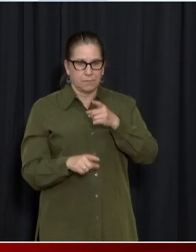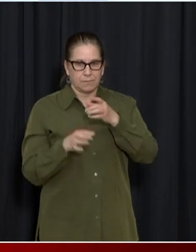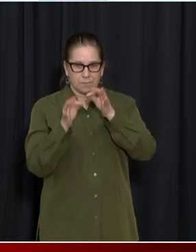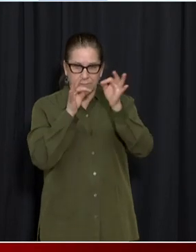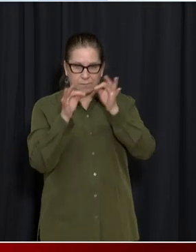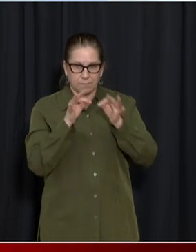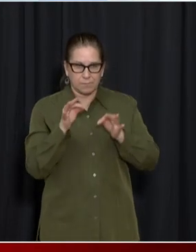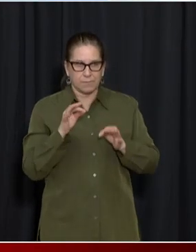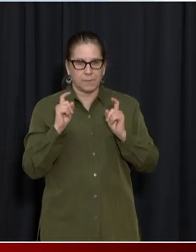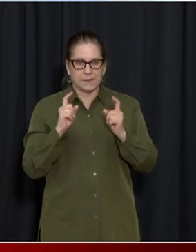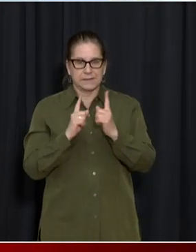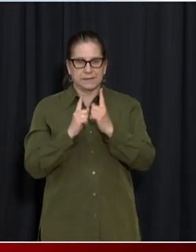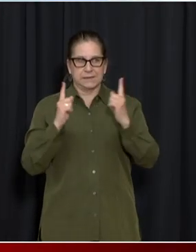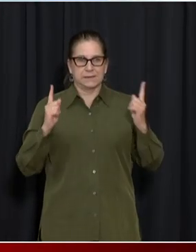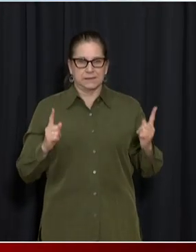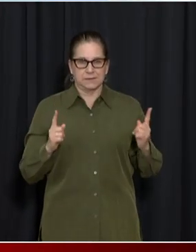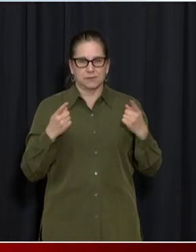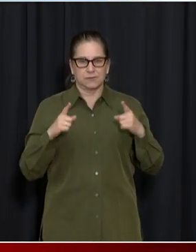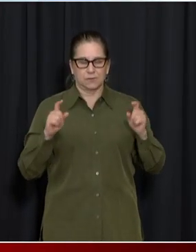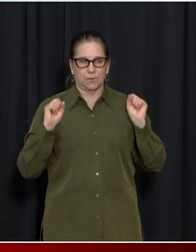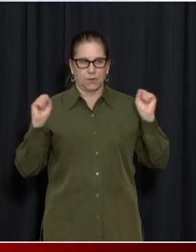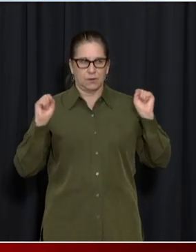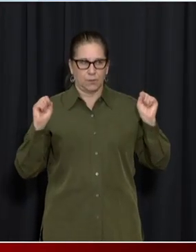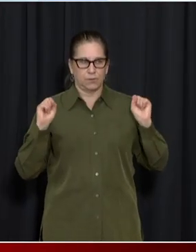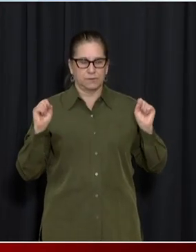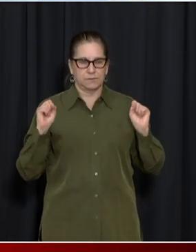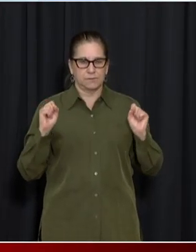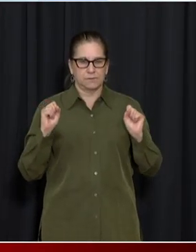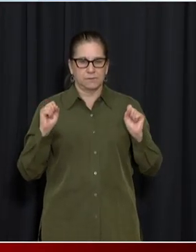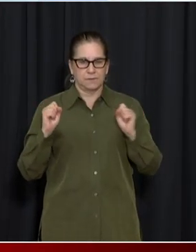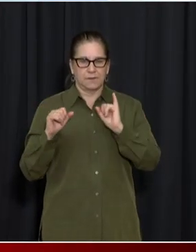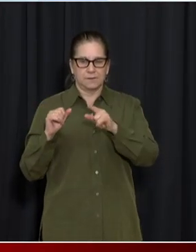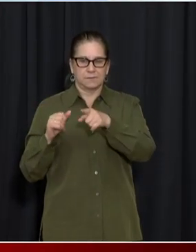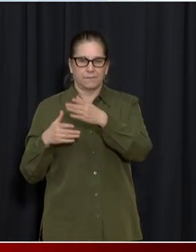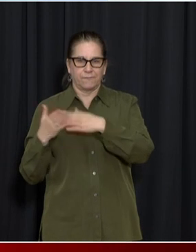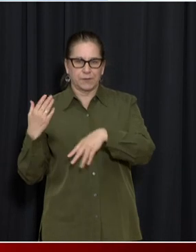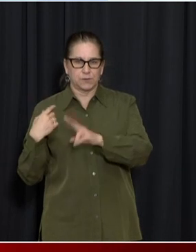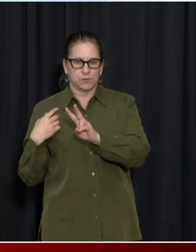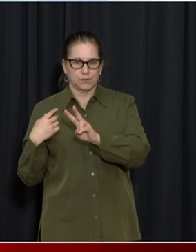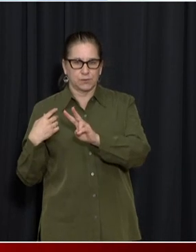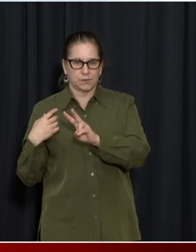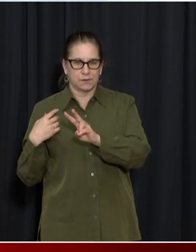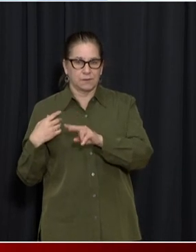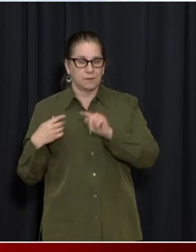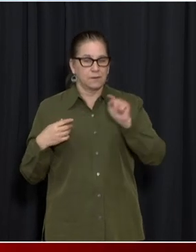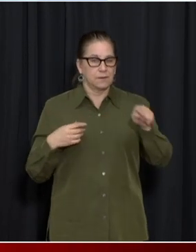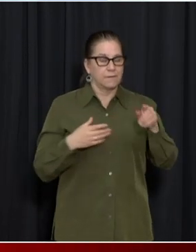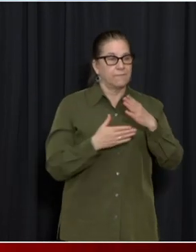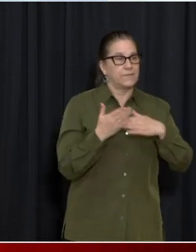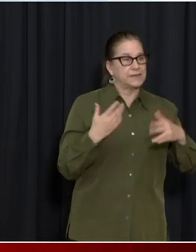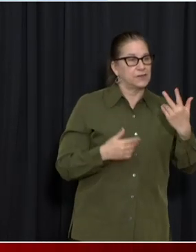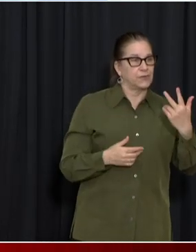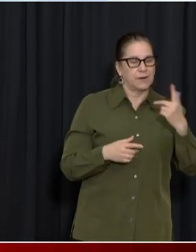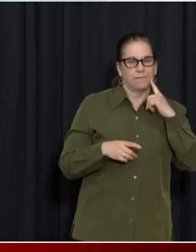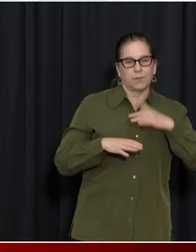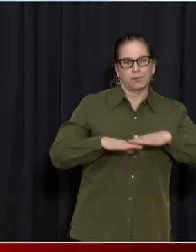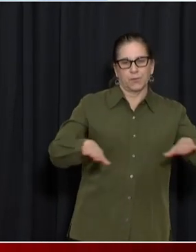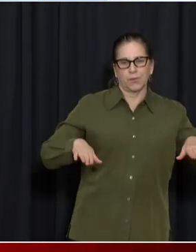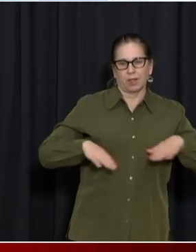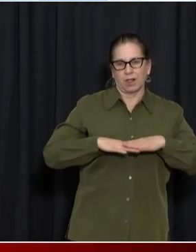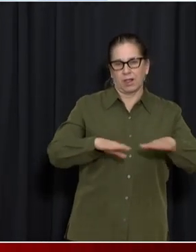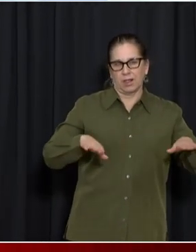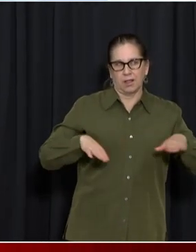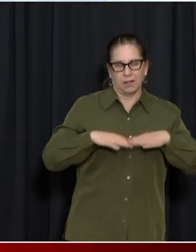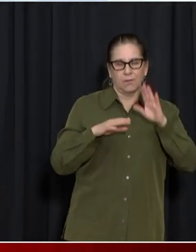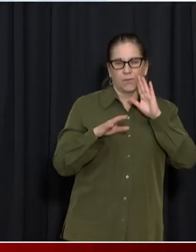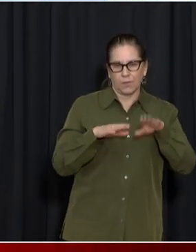Stage 2, with pools following in Stage 3. The advisory group also made recommendations to the mayor in